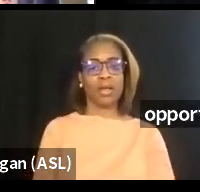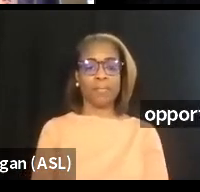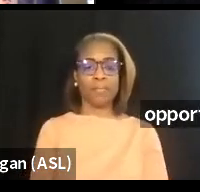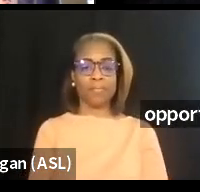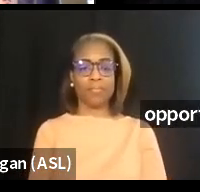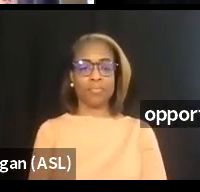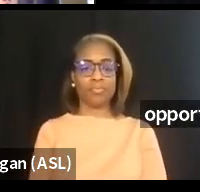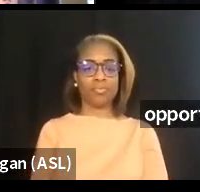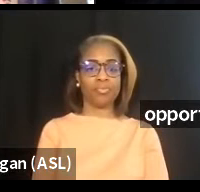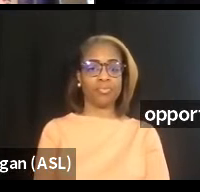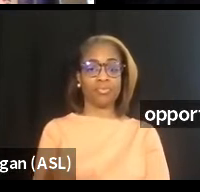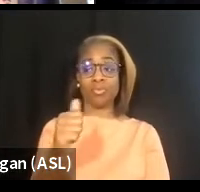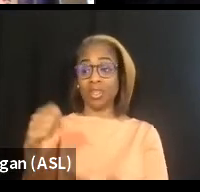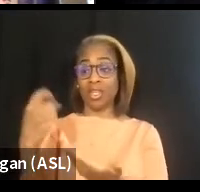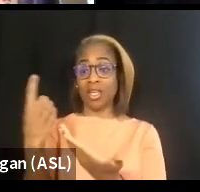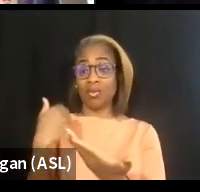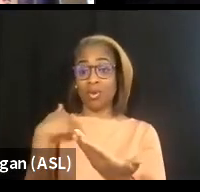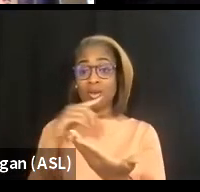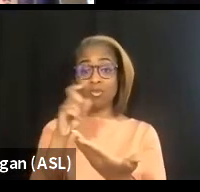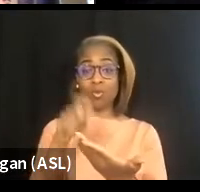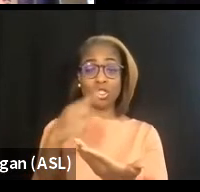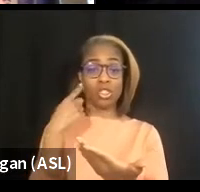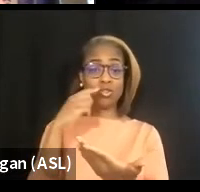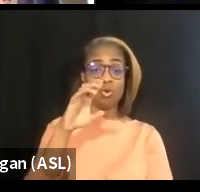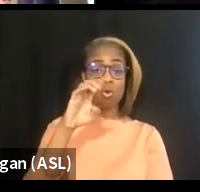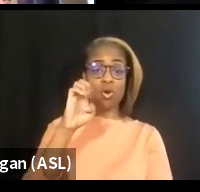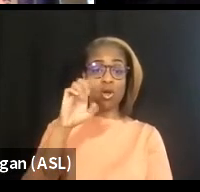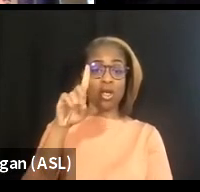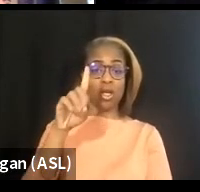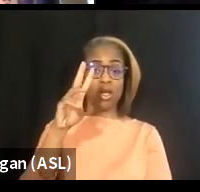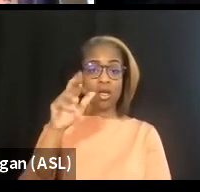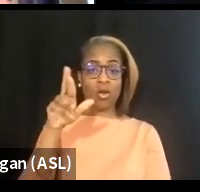Okay, anybody have any questions for Edward?